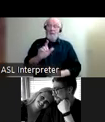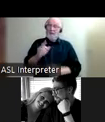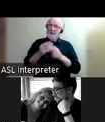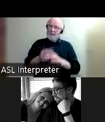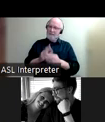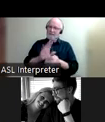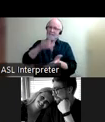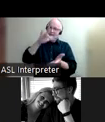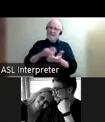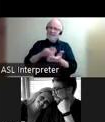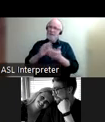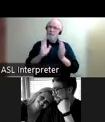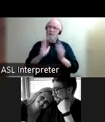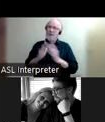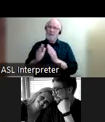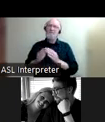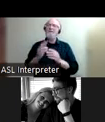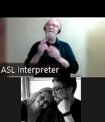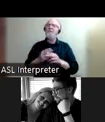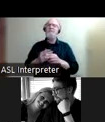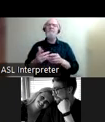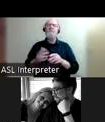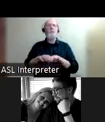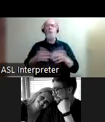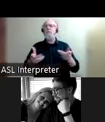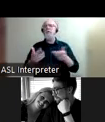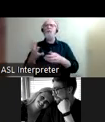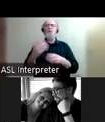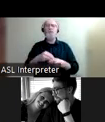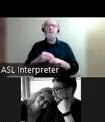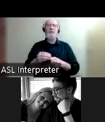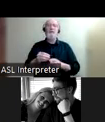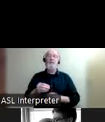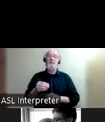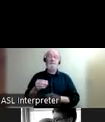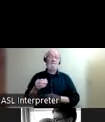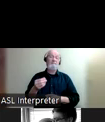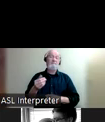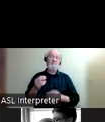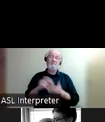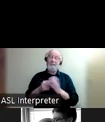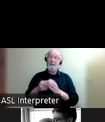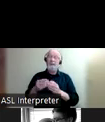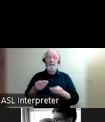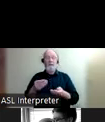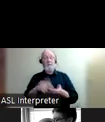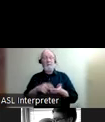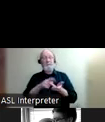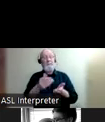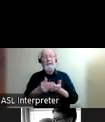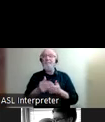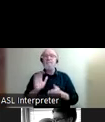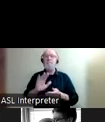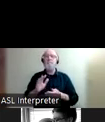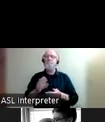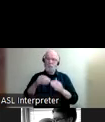It's a place to be. It's an inclusive third space where you're not expected to spend any money. You just come in, you